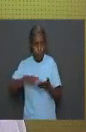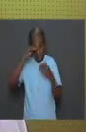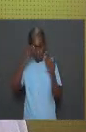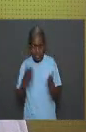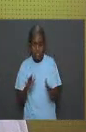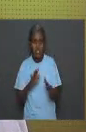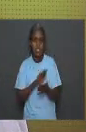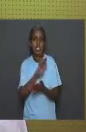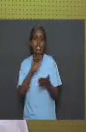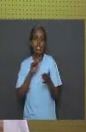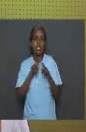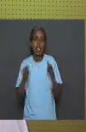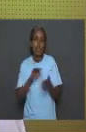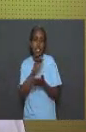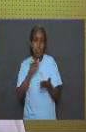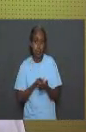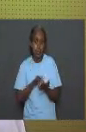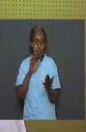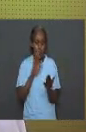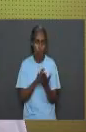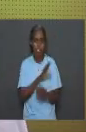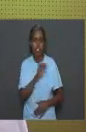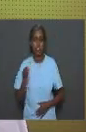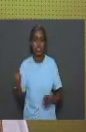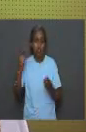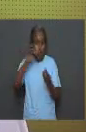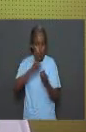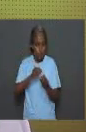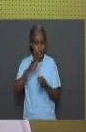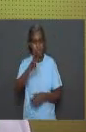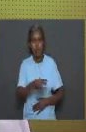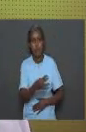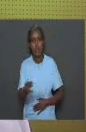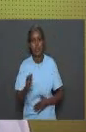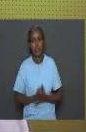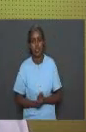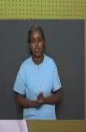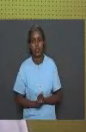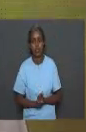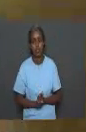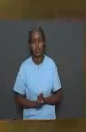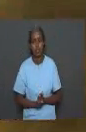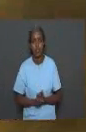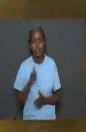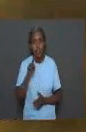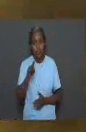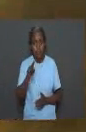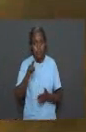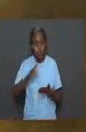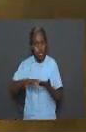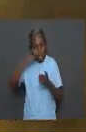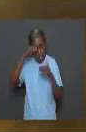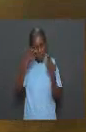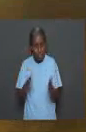the difference between coefficient and augmented matrices. You